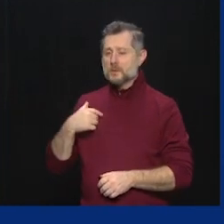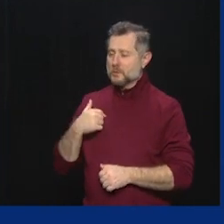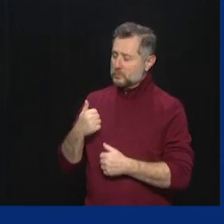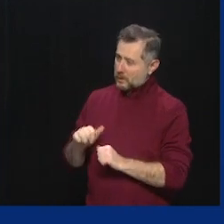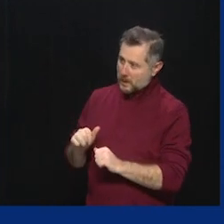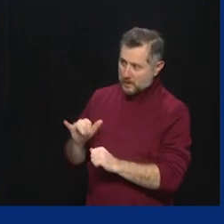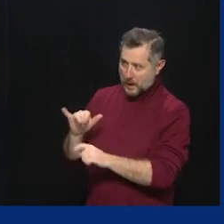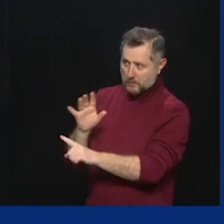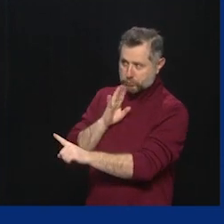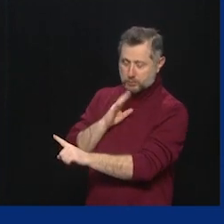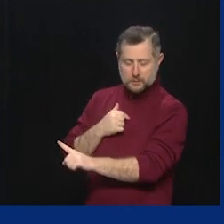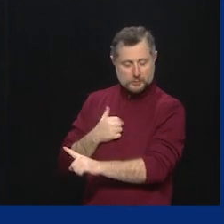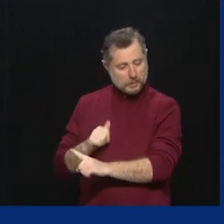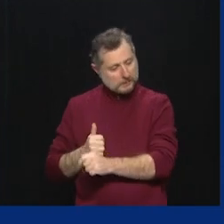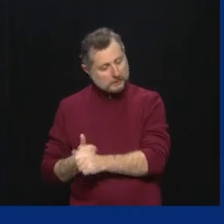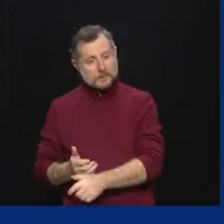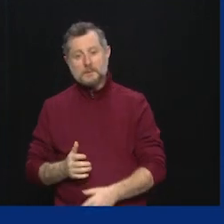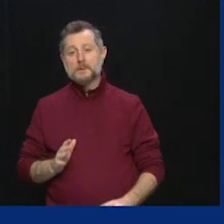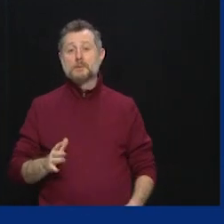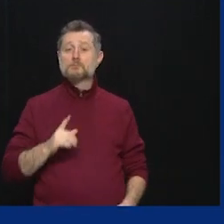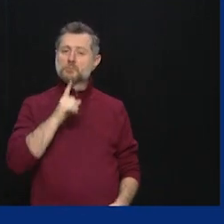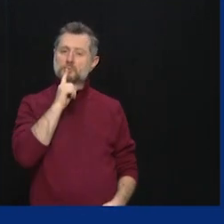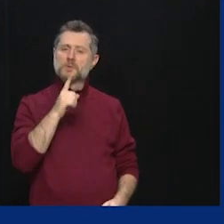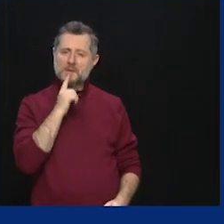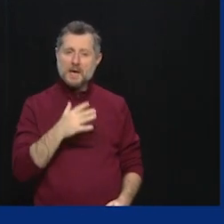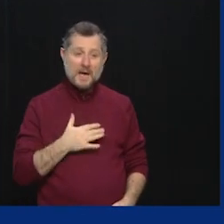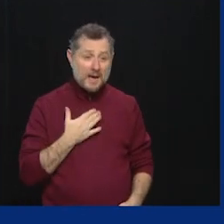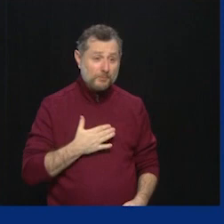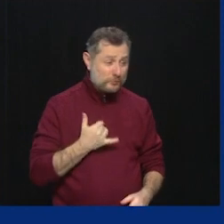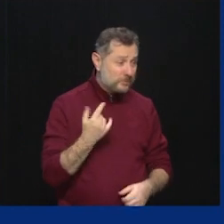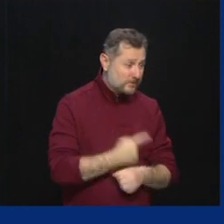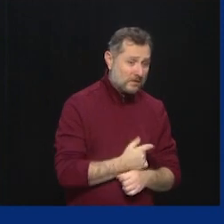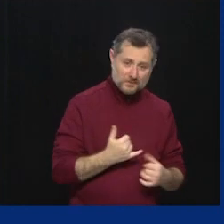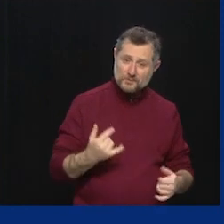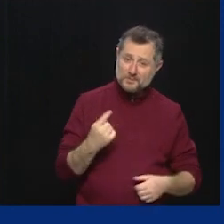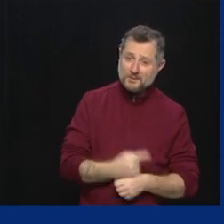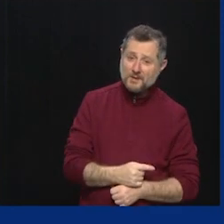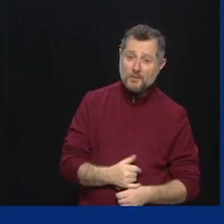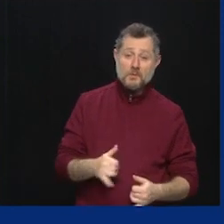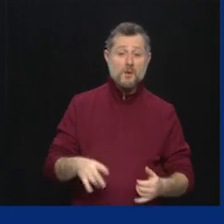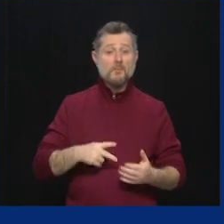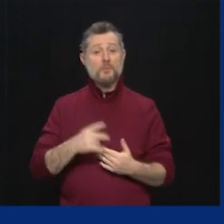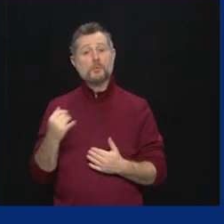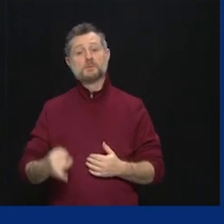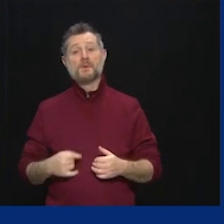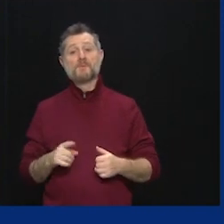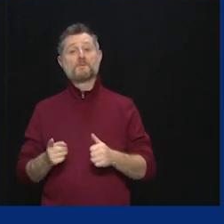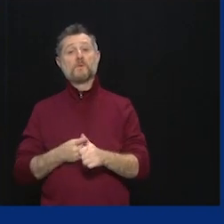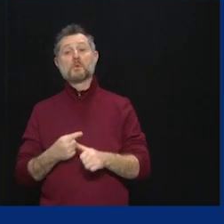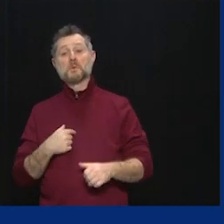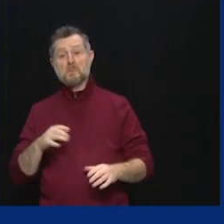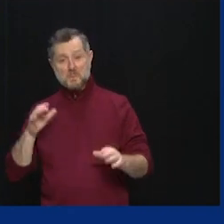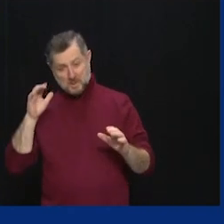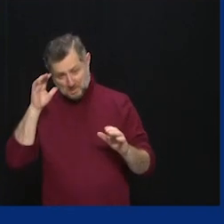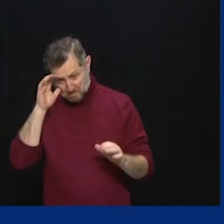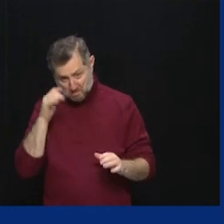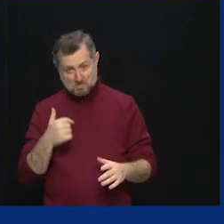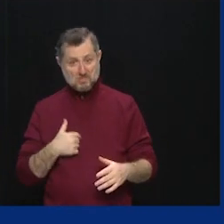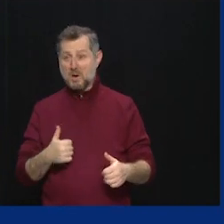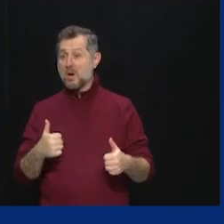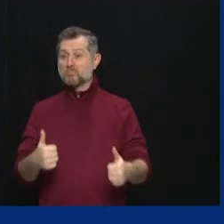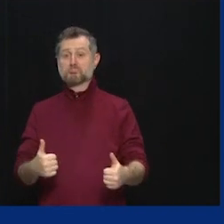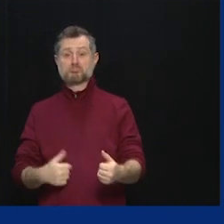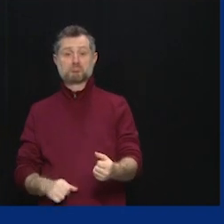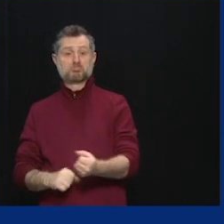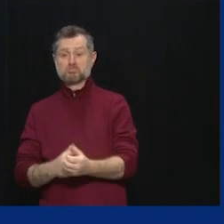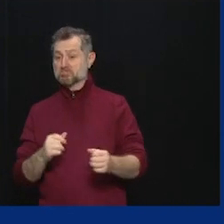But this is a happy day. And this is a project that when I first found out about it, I was all in. And people didn't understand